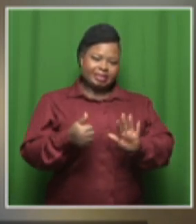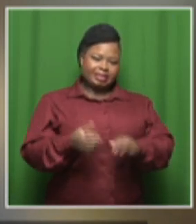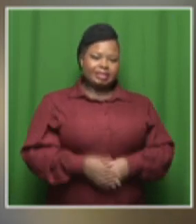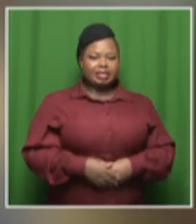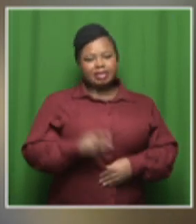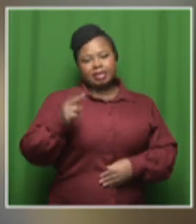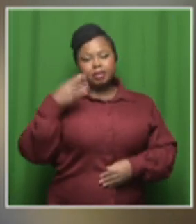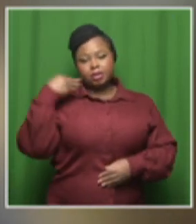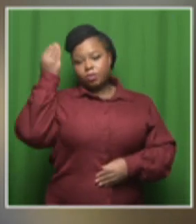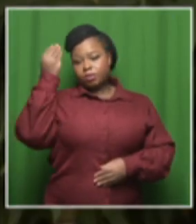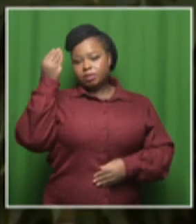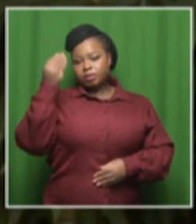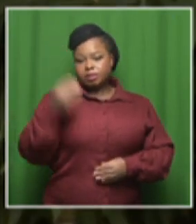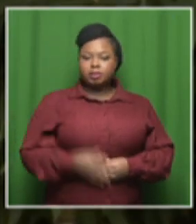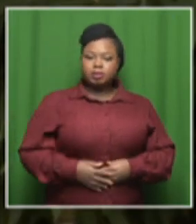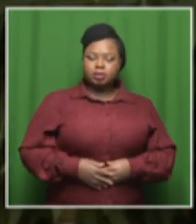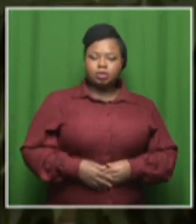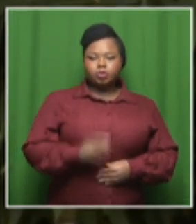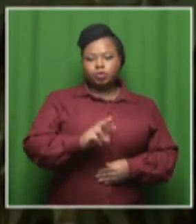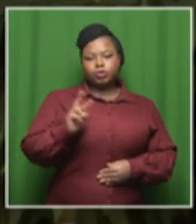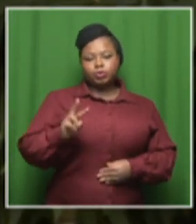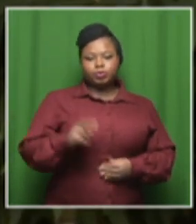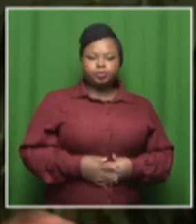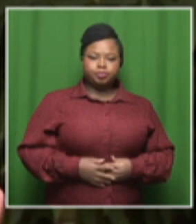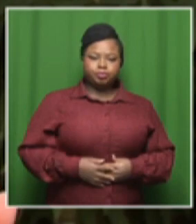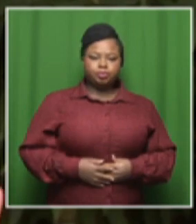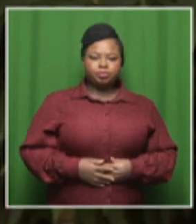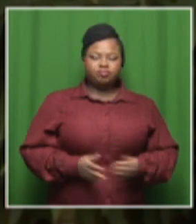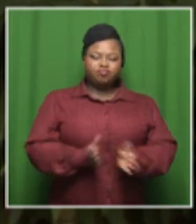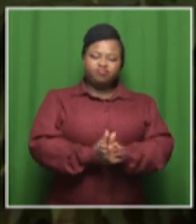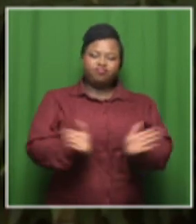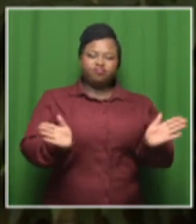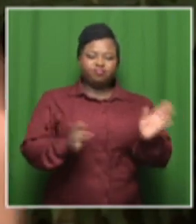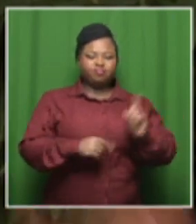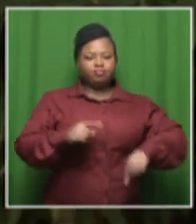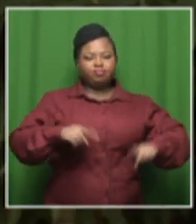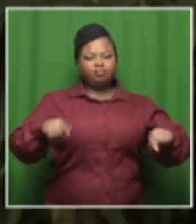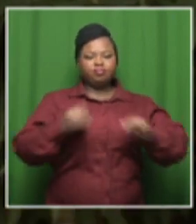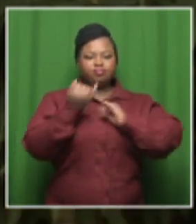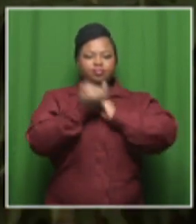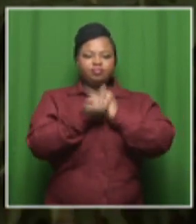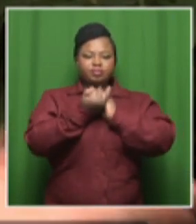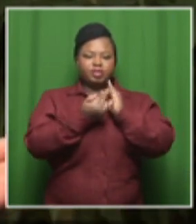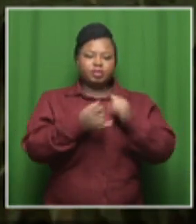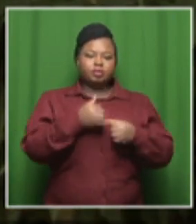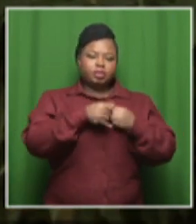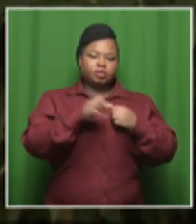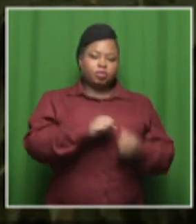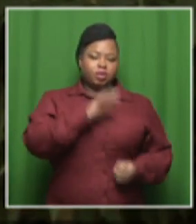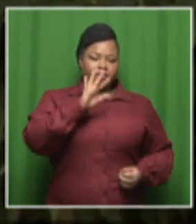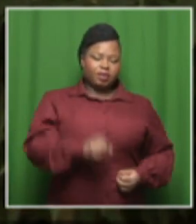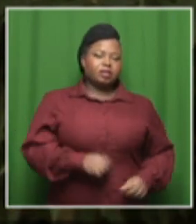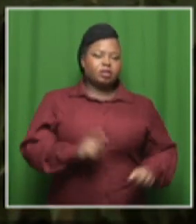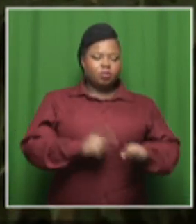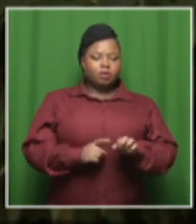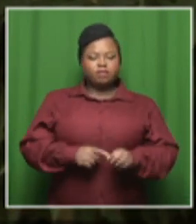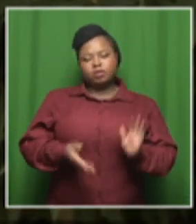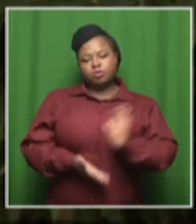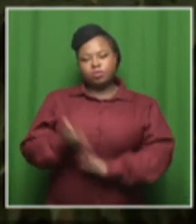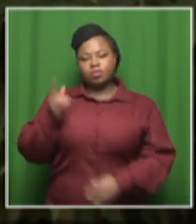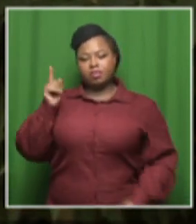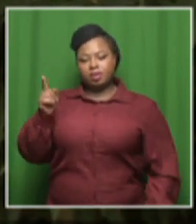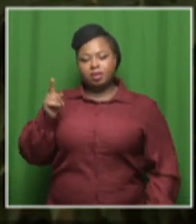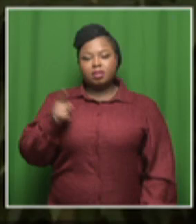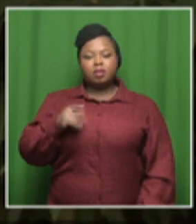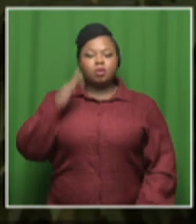and then the oldest one is 22. So it's a wide range. They have to compete in our country to qualify to go there,